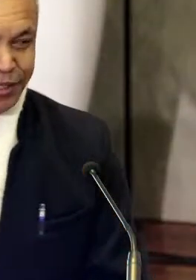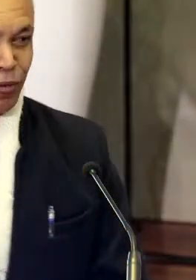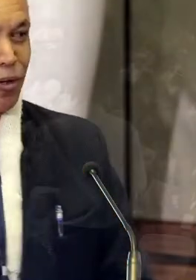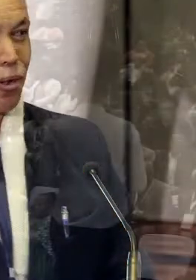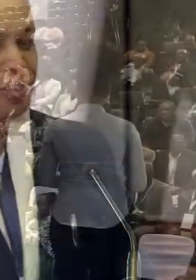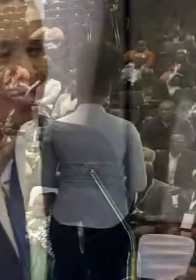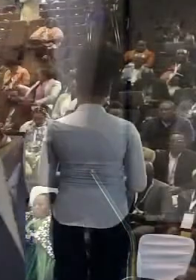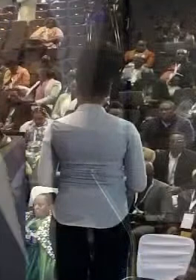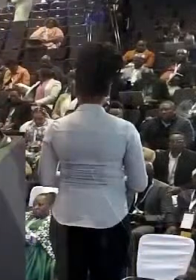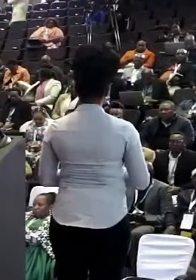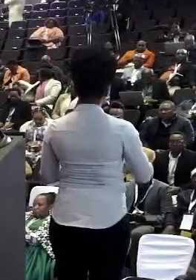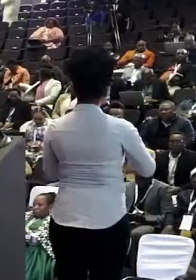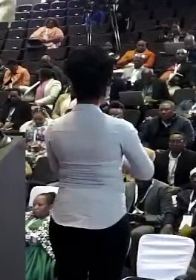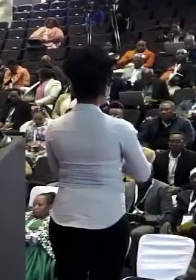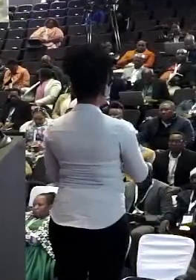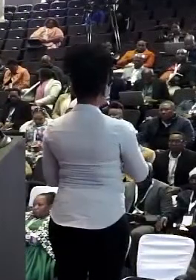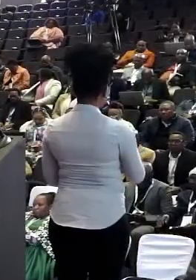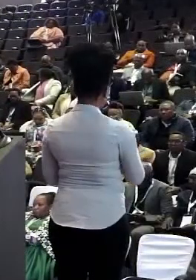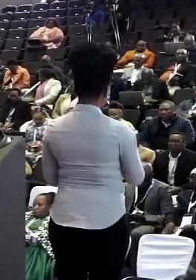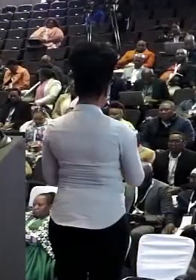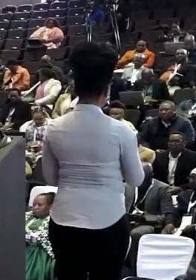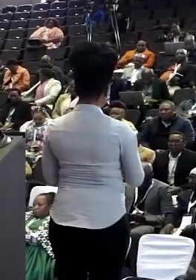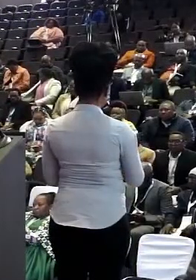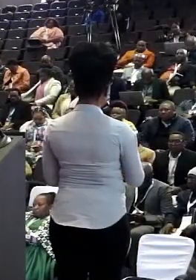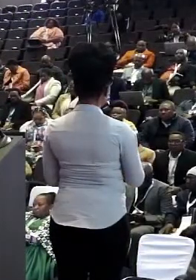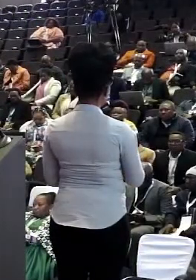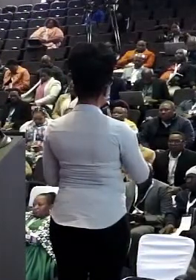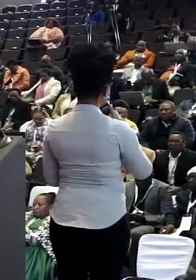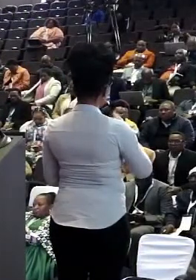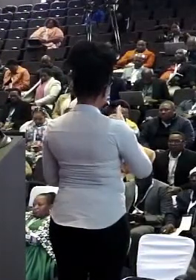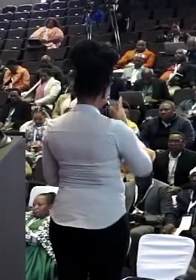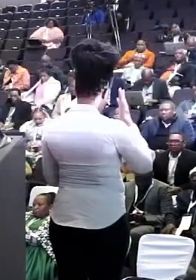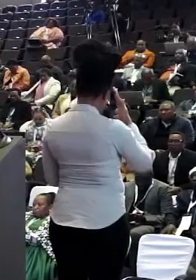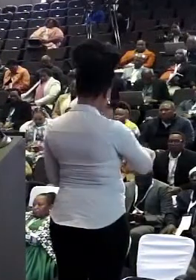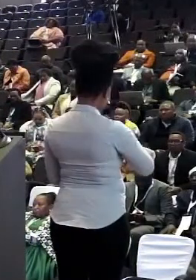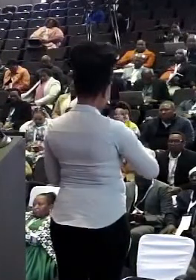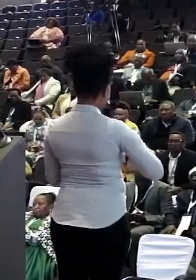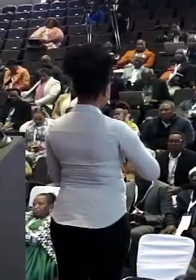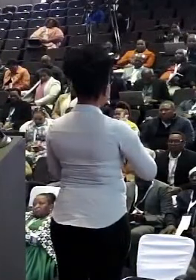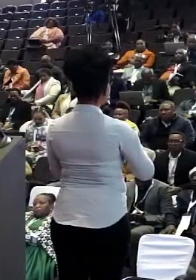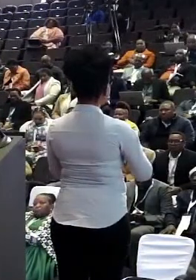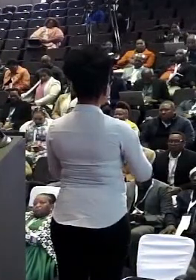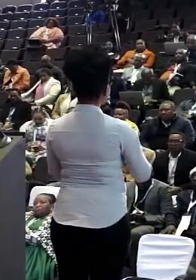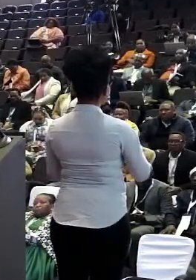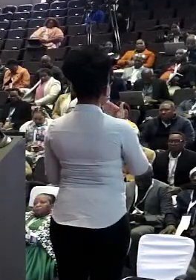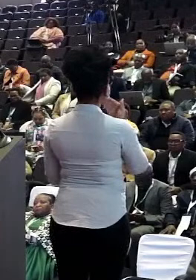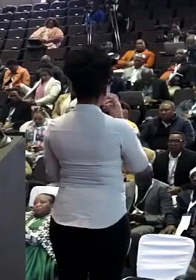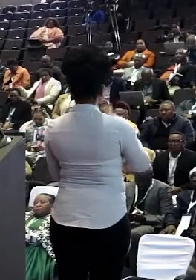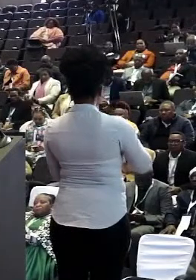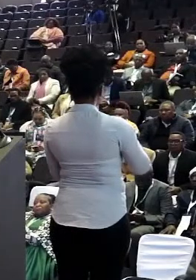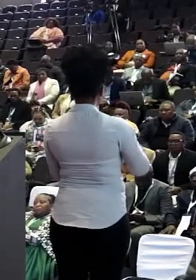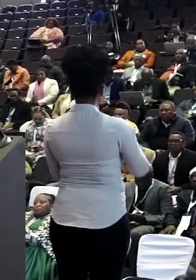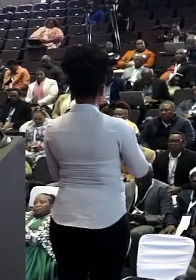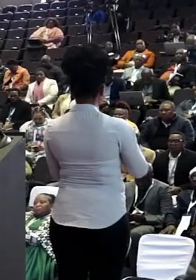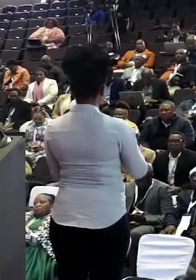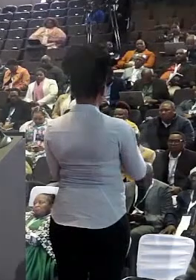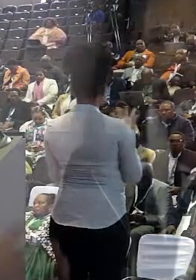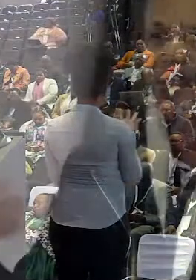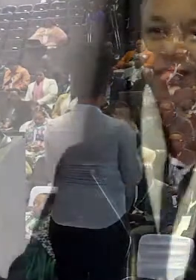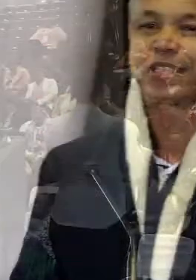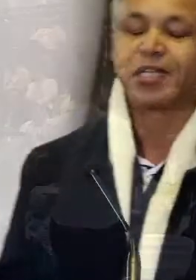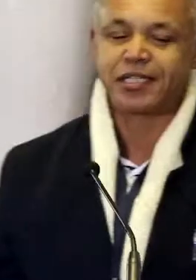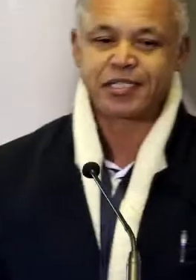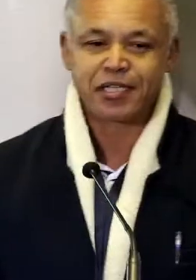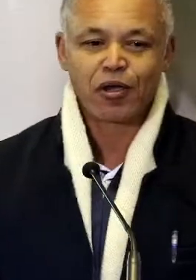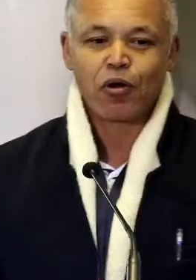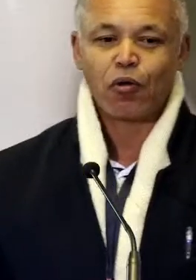Oh yes, one last thing. I tend to get used to it because we're staff members. For those that need, when nature calls, when you need